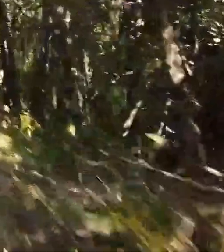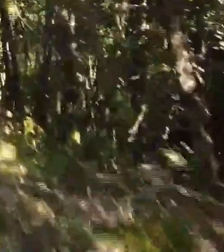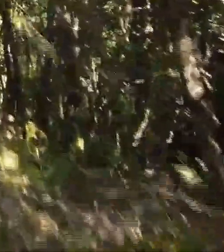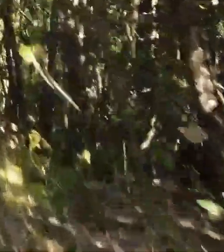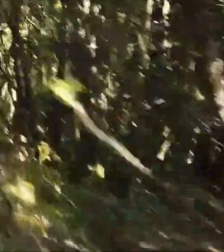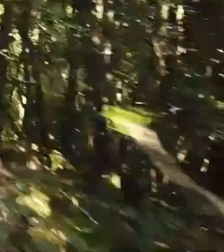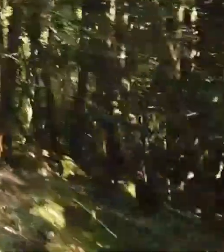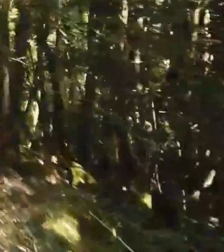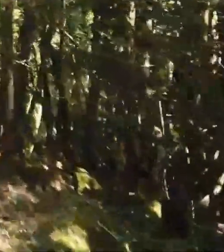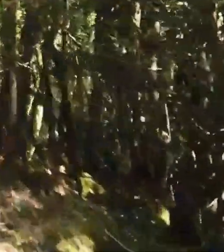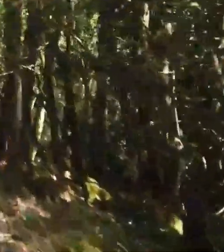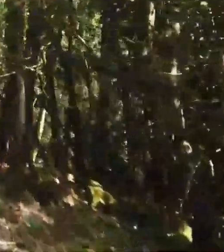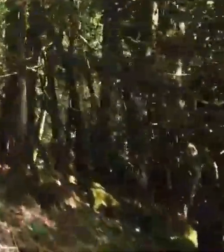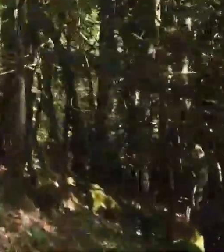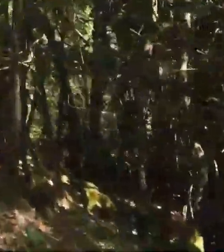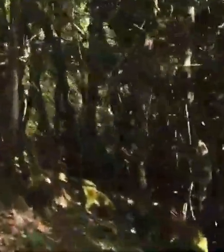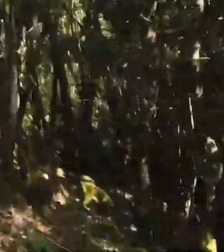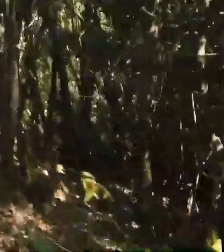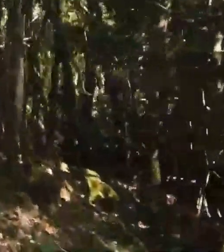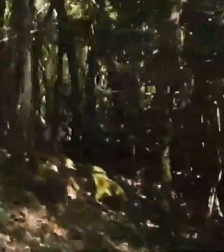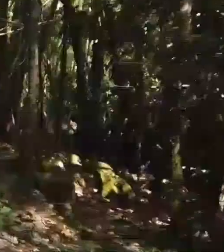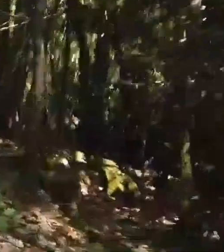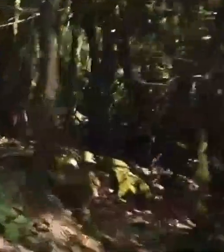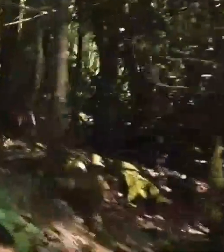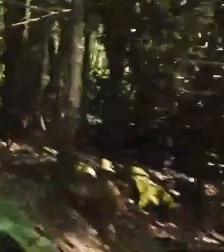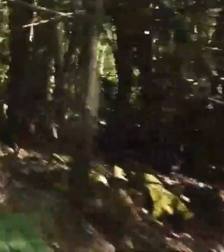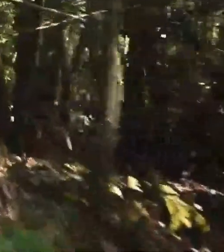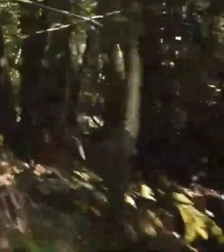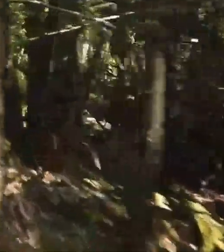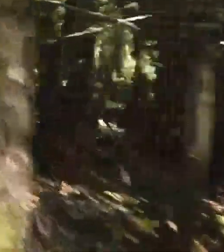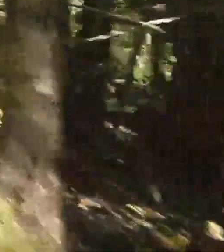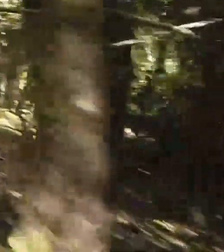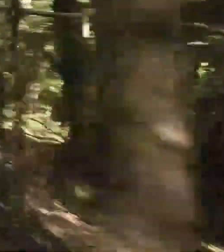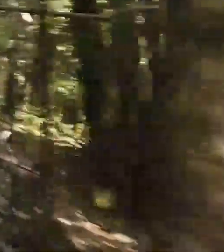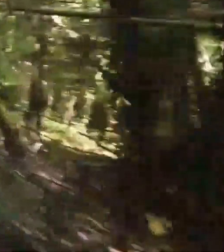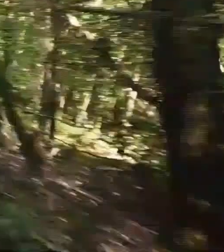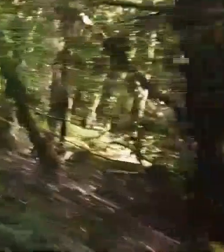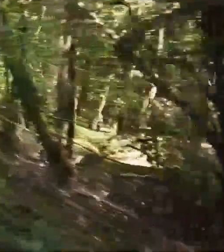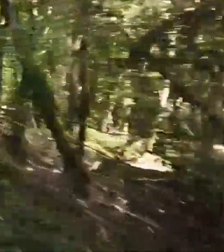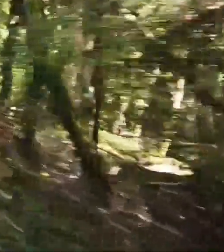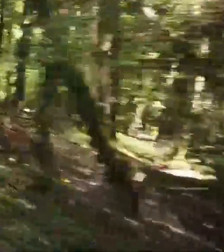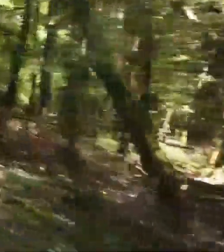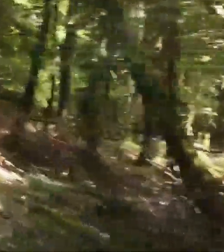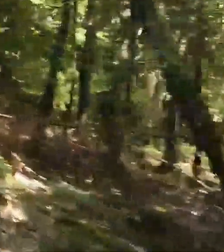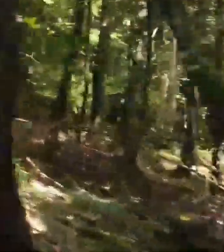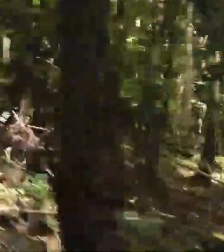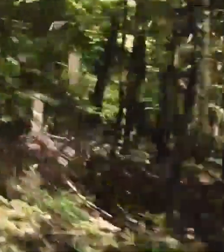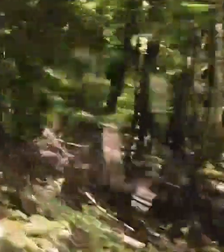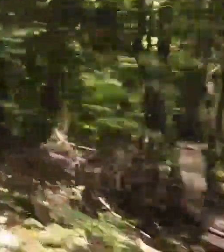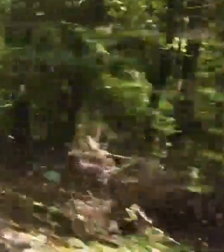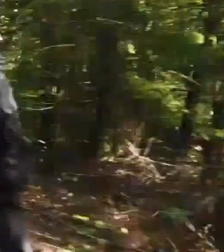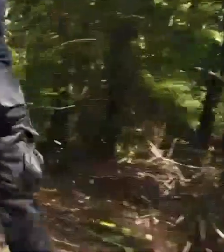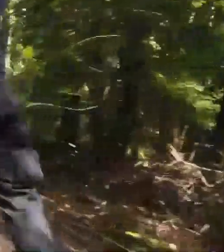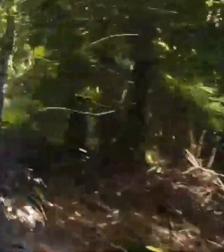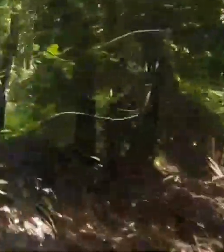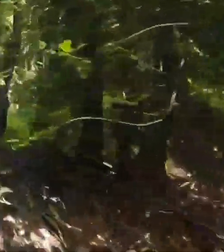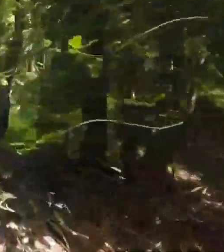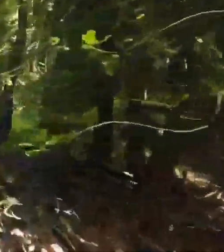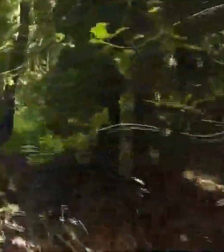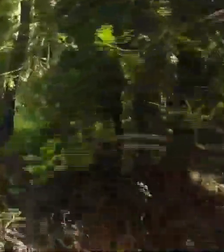work. I believe some dogs need a job, so Sina definitely needs a job, she's definitely not a pet. She loves